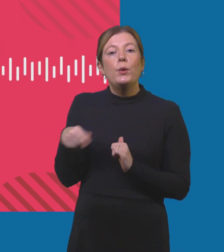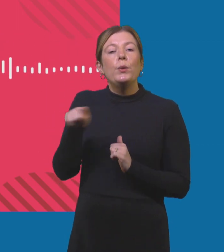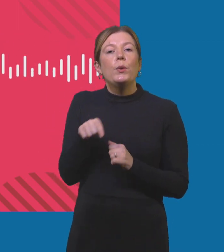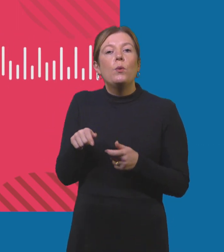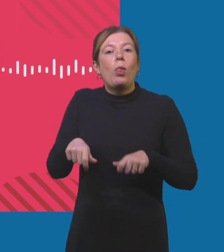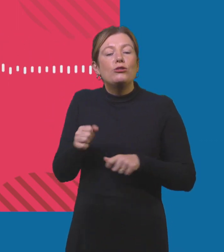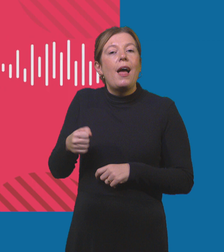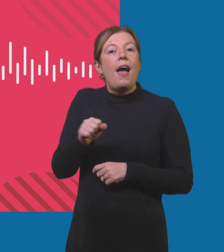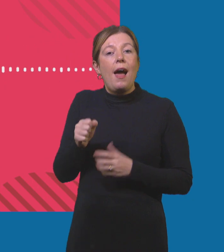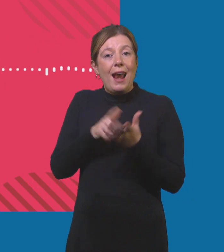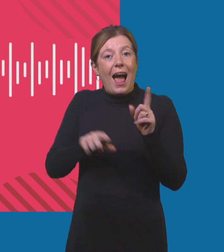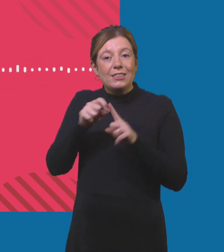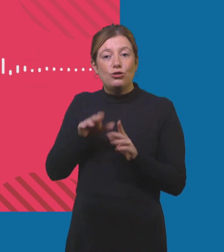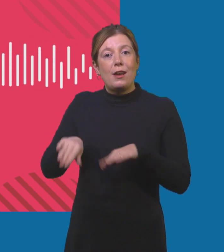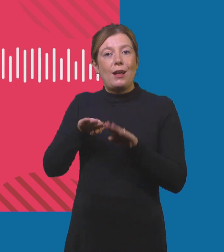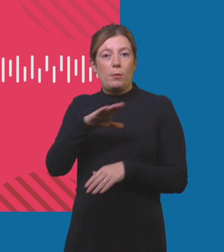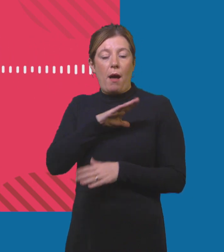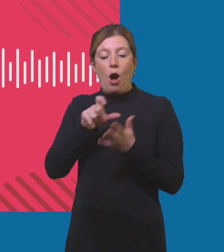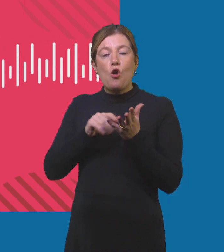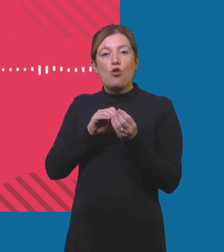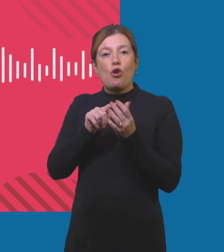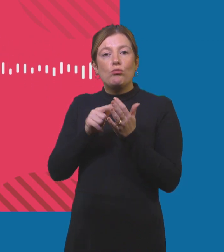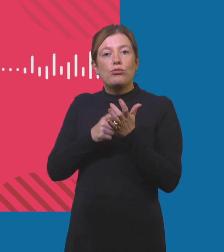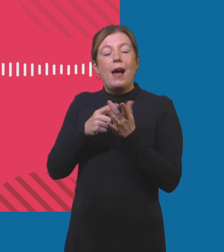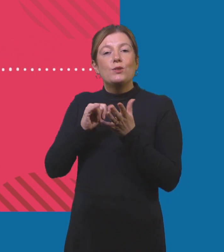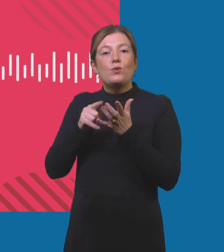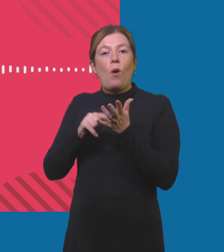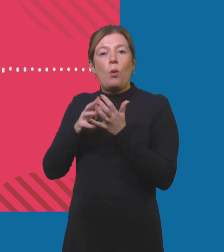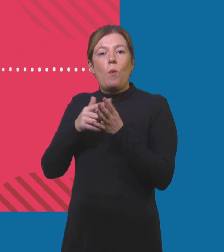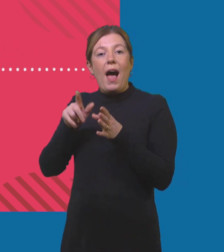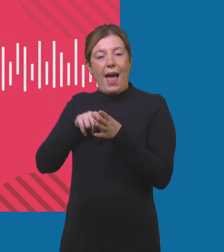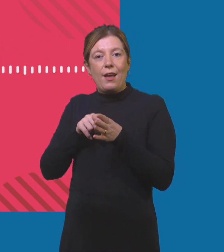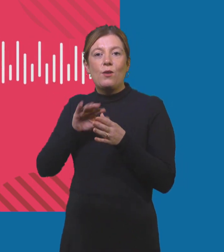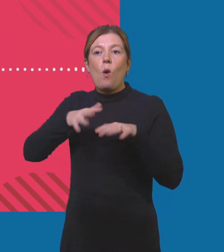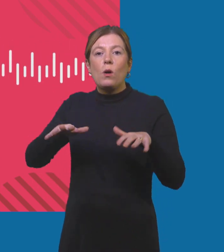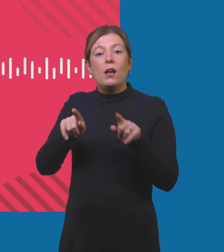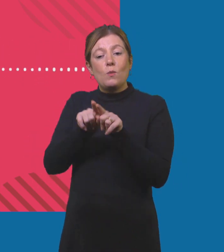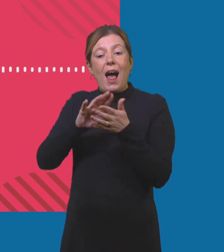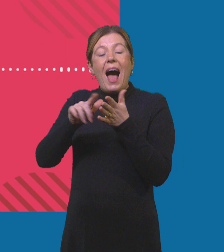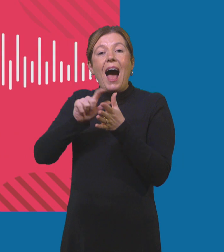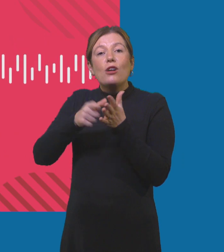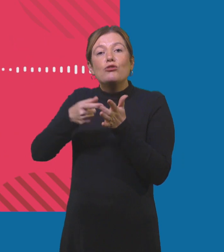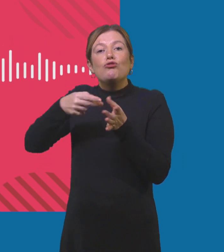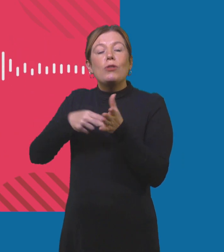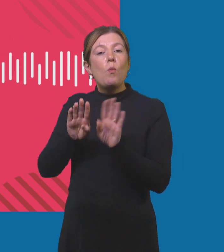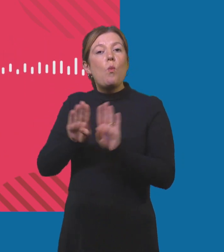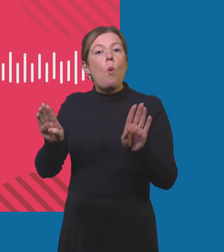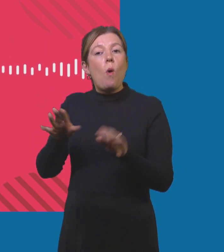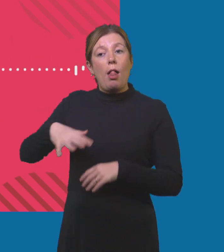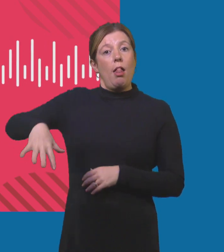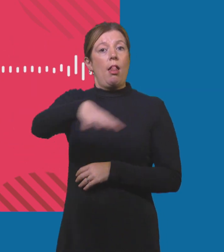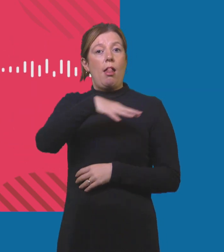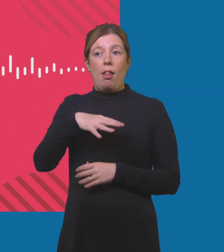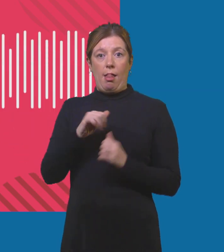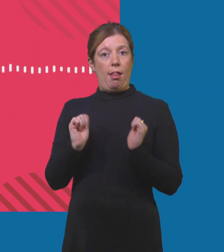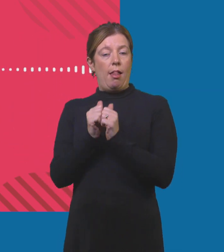38 walks in the Lake District National Park, the Cumbrian Solway Coast, and sections of Hadrian's Wall. So every route has